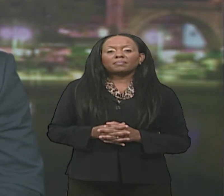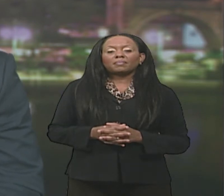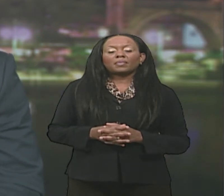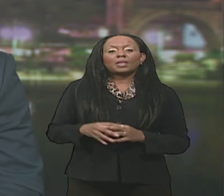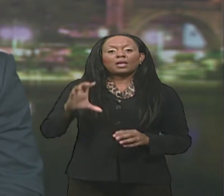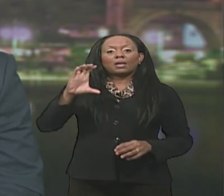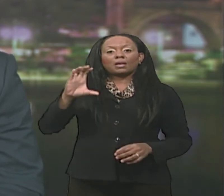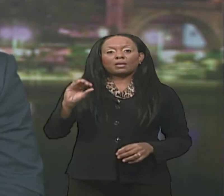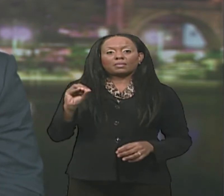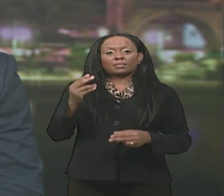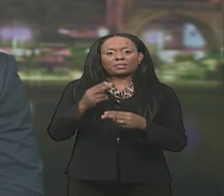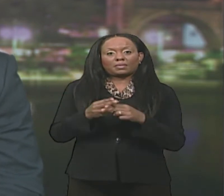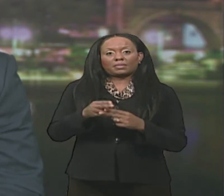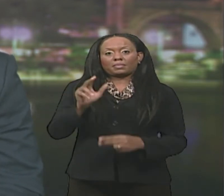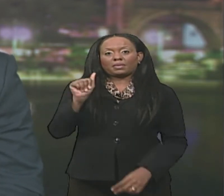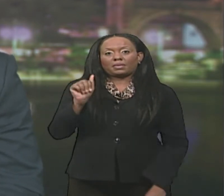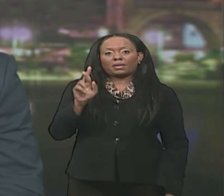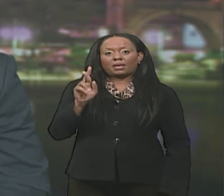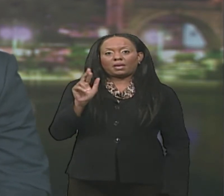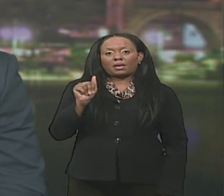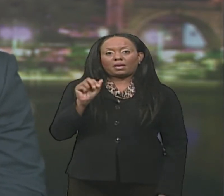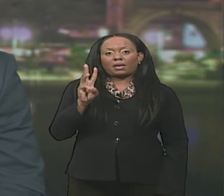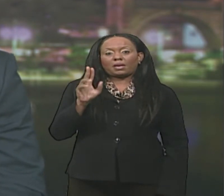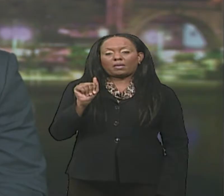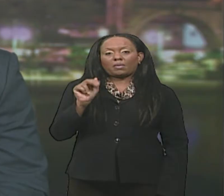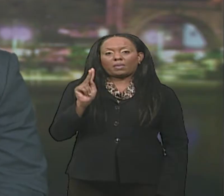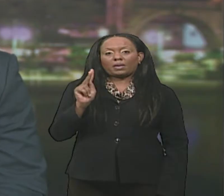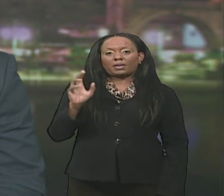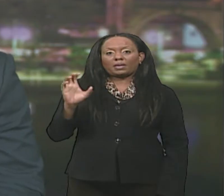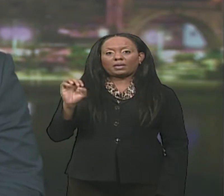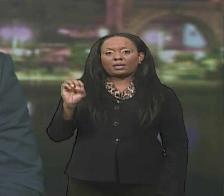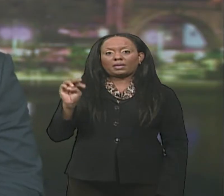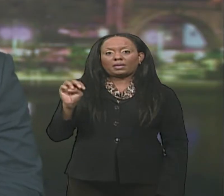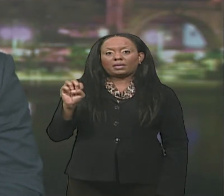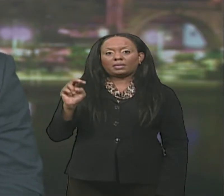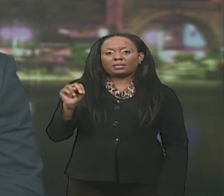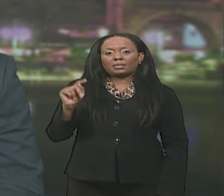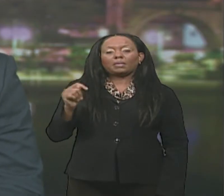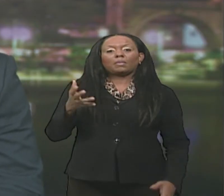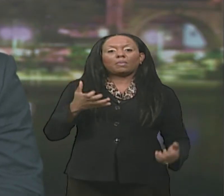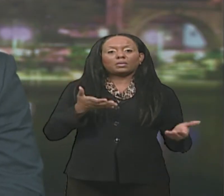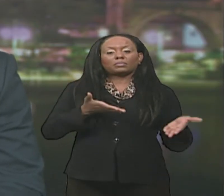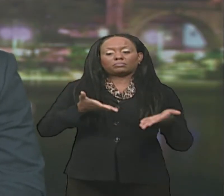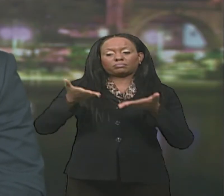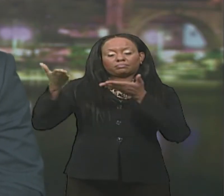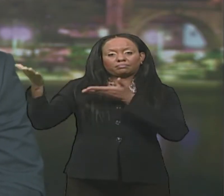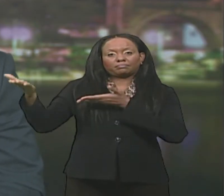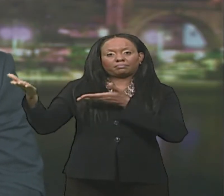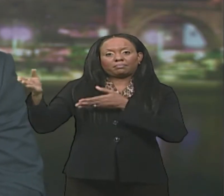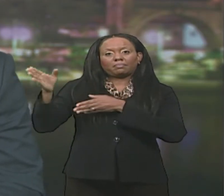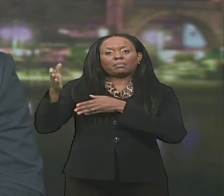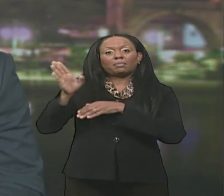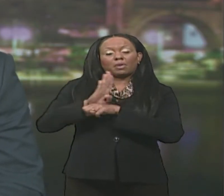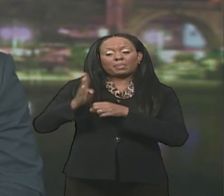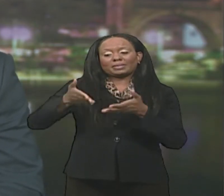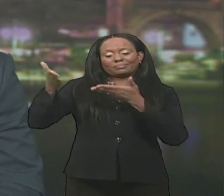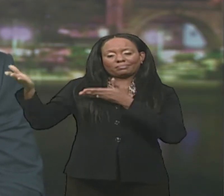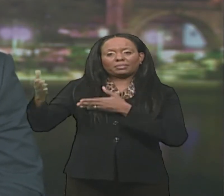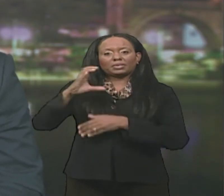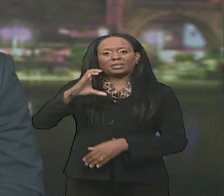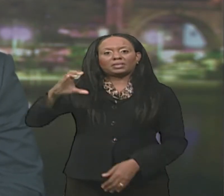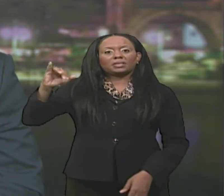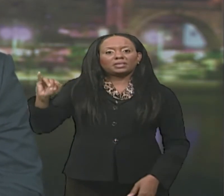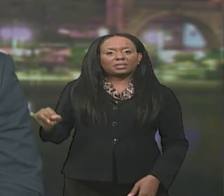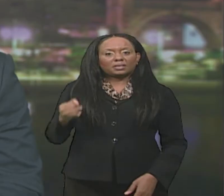The Arawak Cement Company has sought leave to take Barbados before the Caribbean Court of Justice for breaches of several articles of the